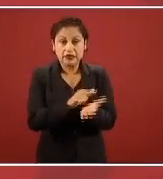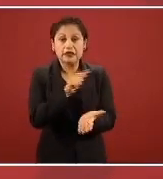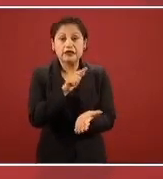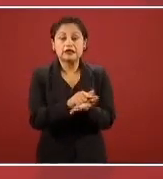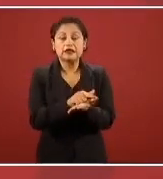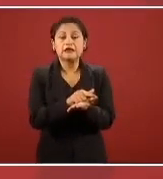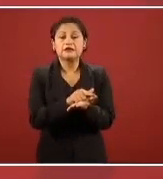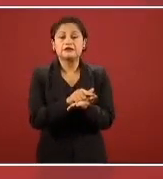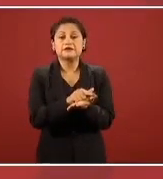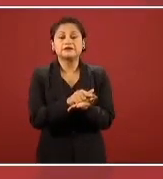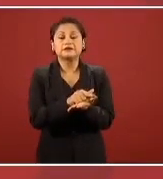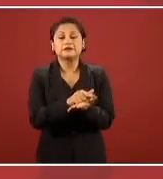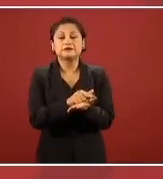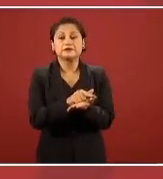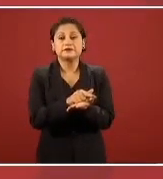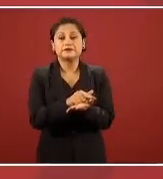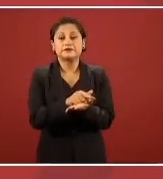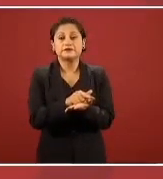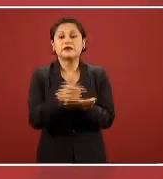de